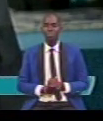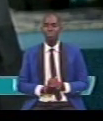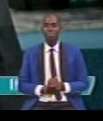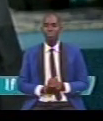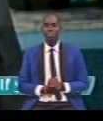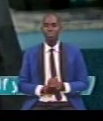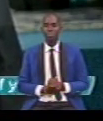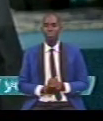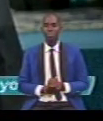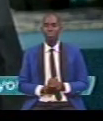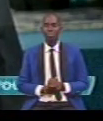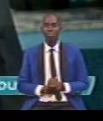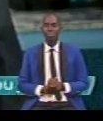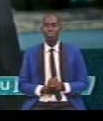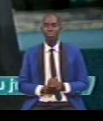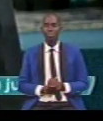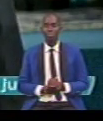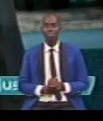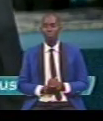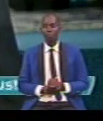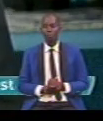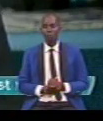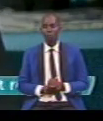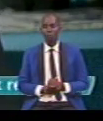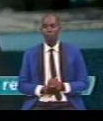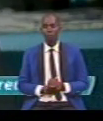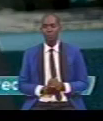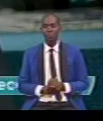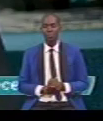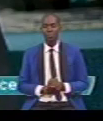I'm from the Tonga-speaking people.